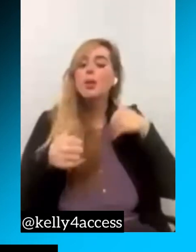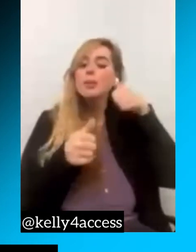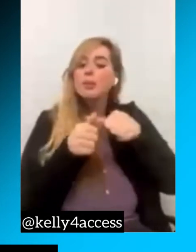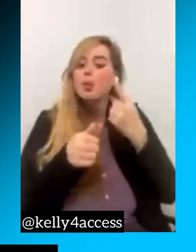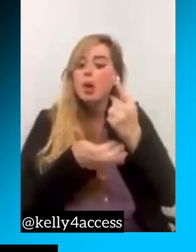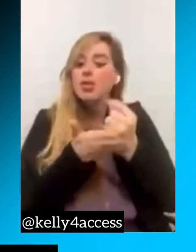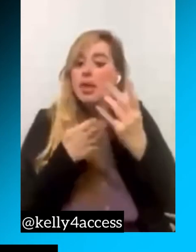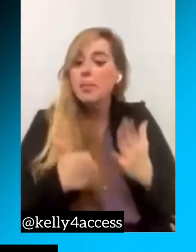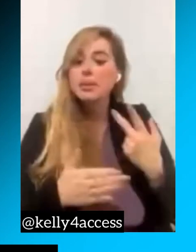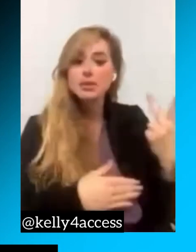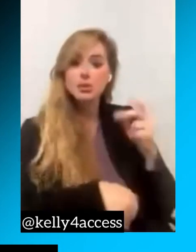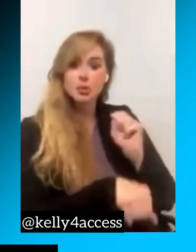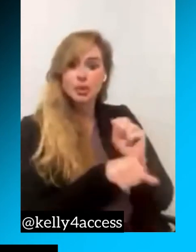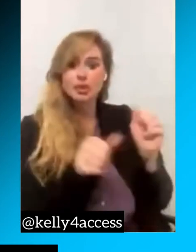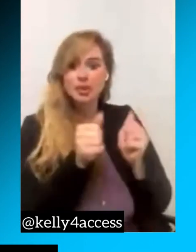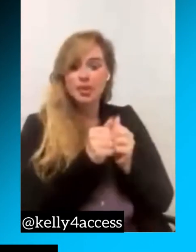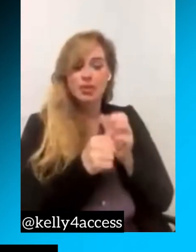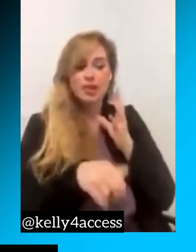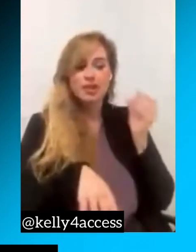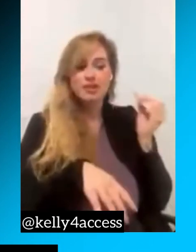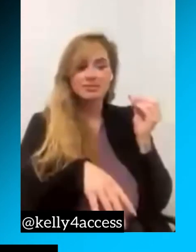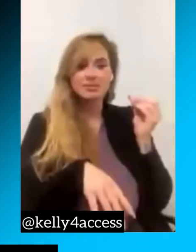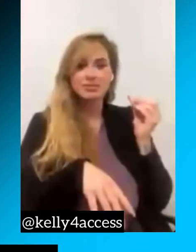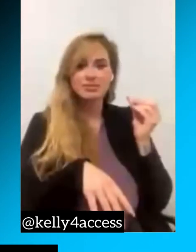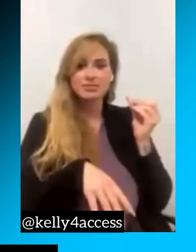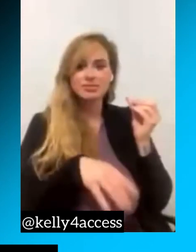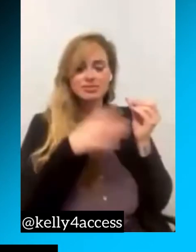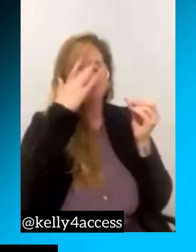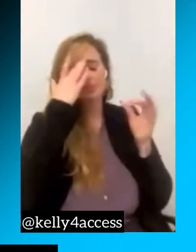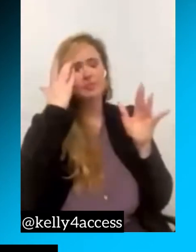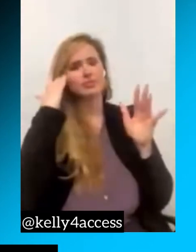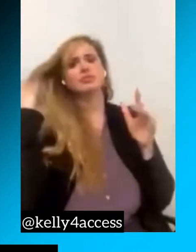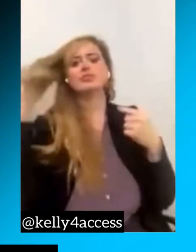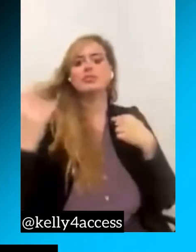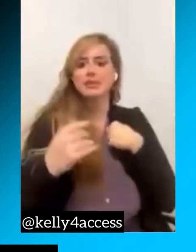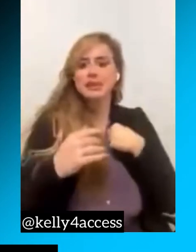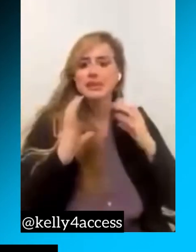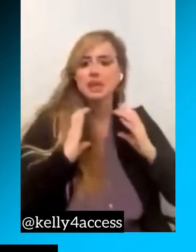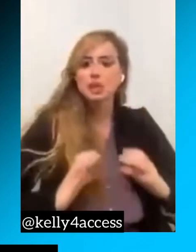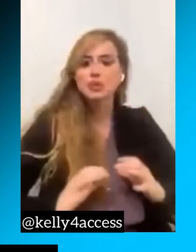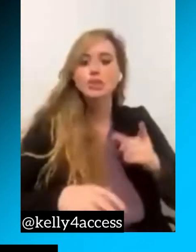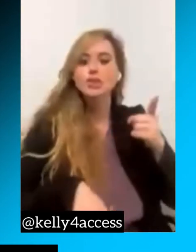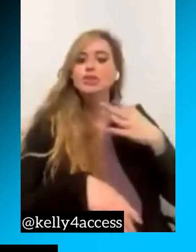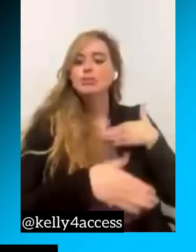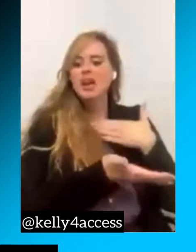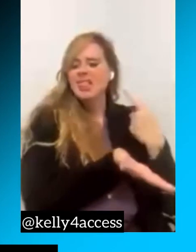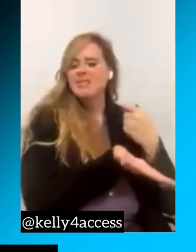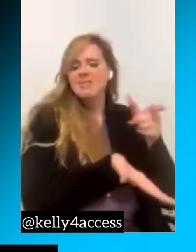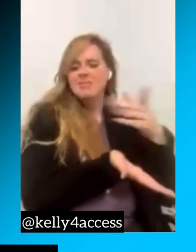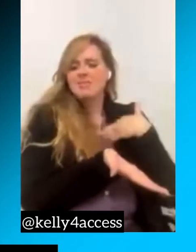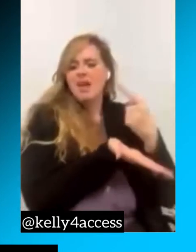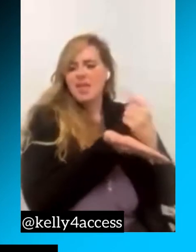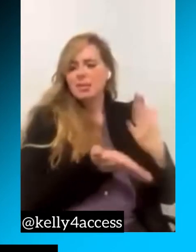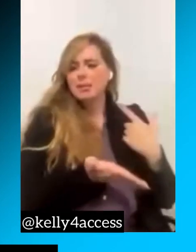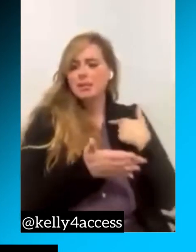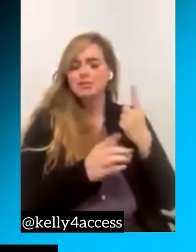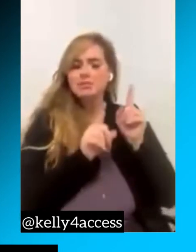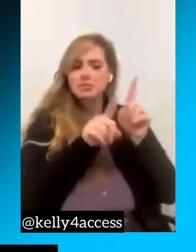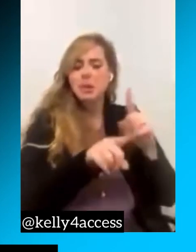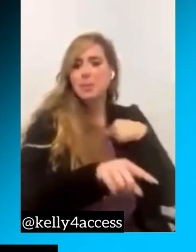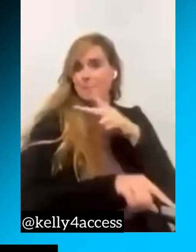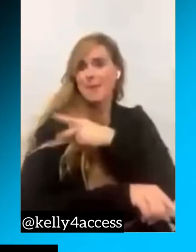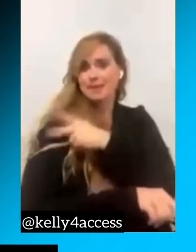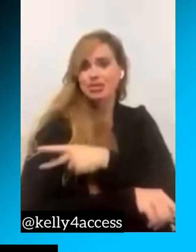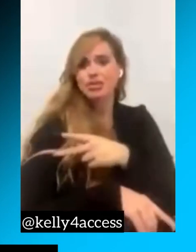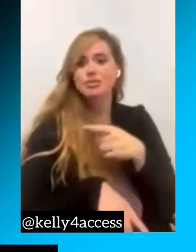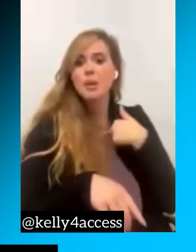with, um, as me as a consumer and them as my therapist. And I remember they were so